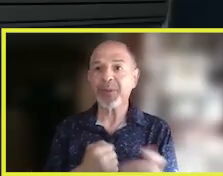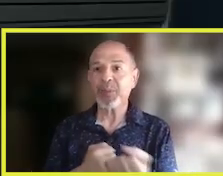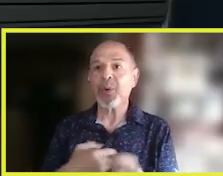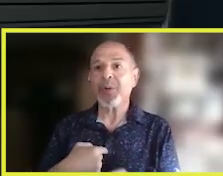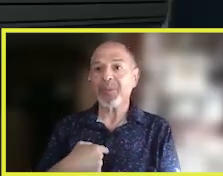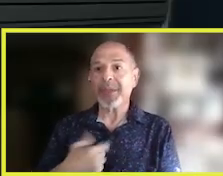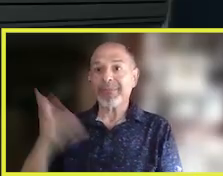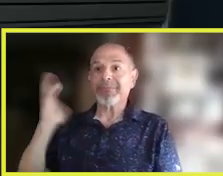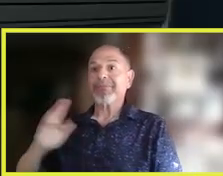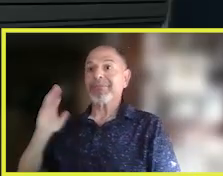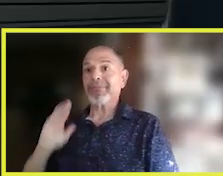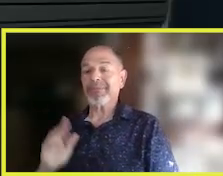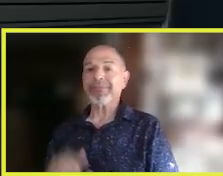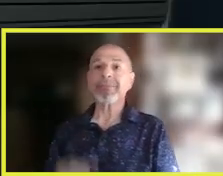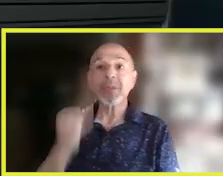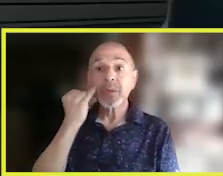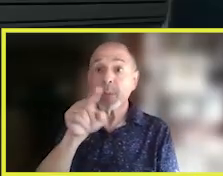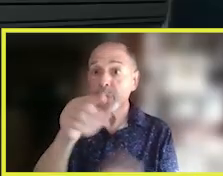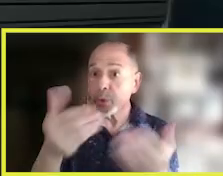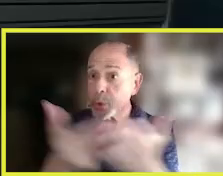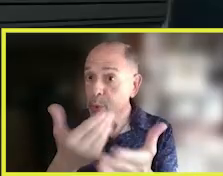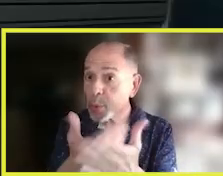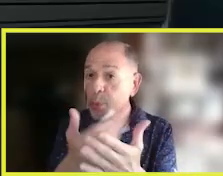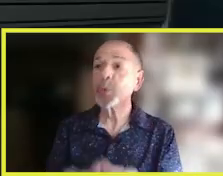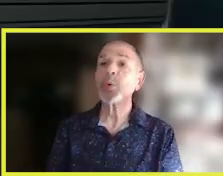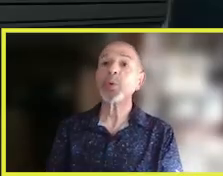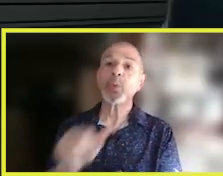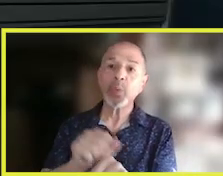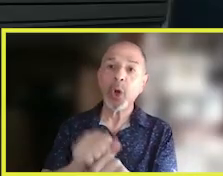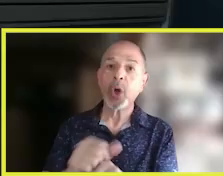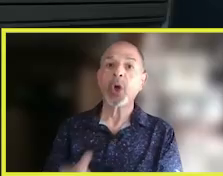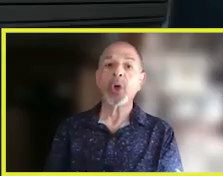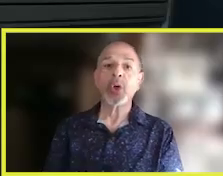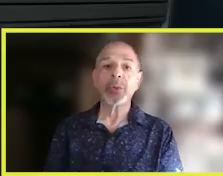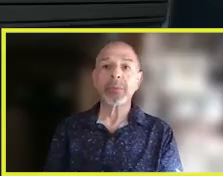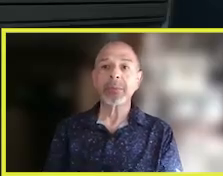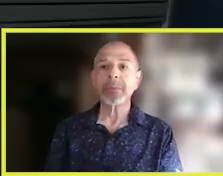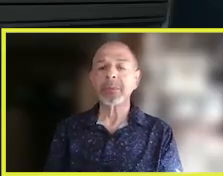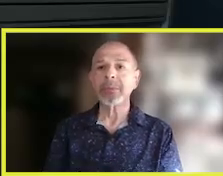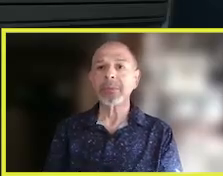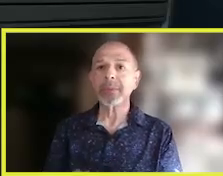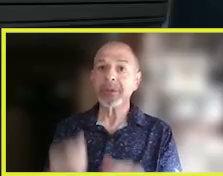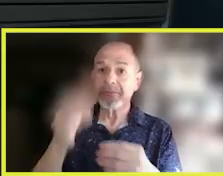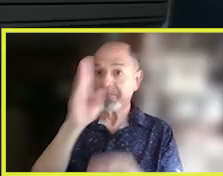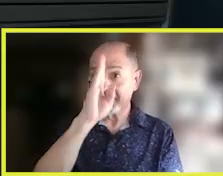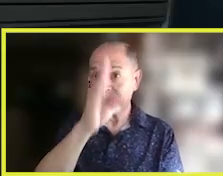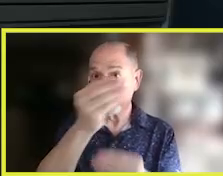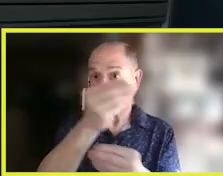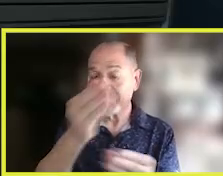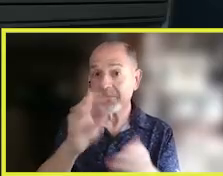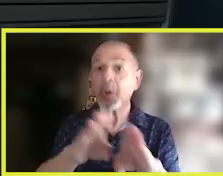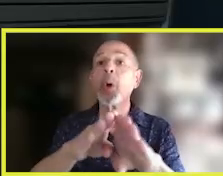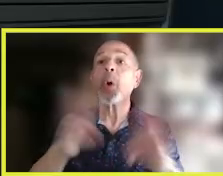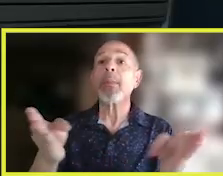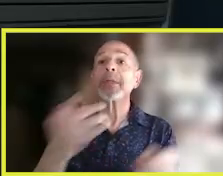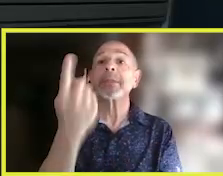or, starting out a new job or interested in a career, open yourself up to having a mentor teach